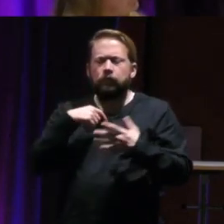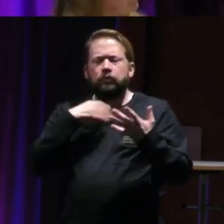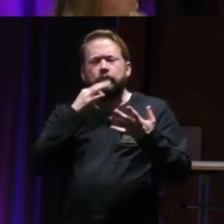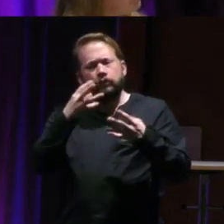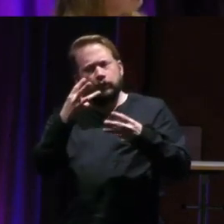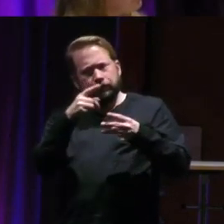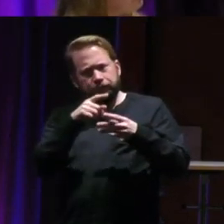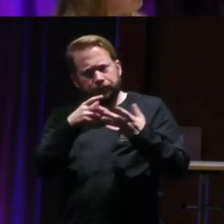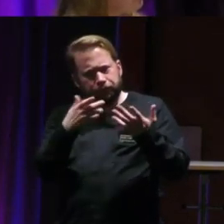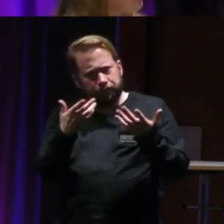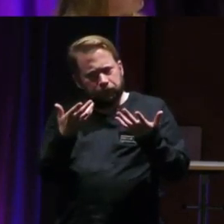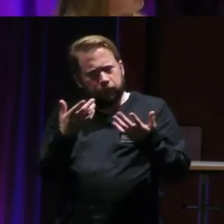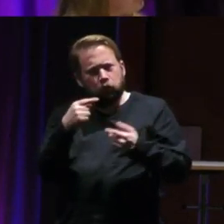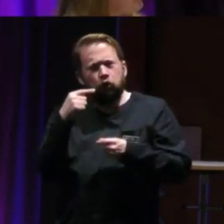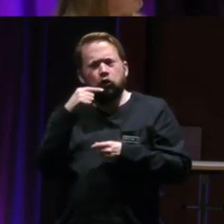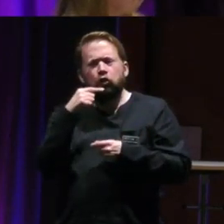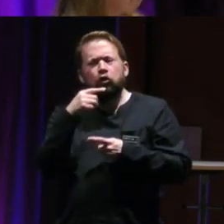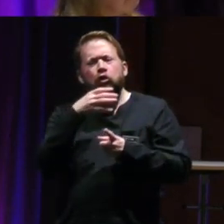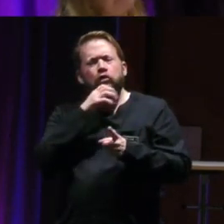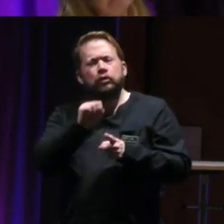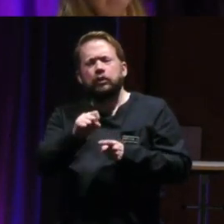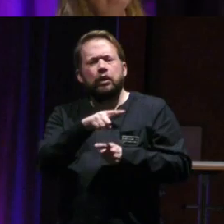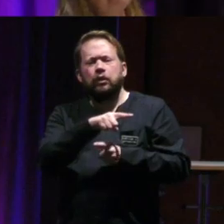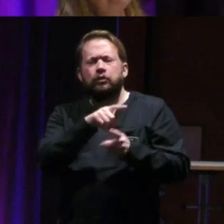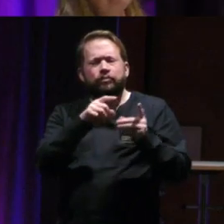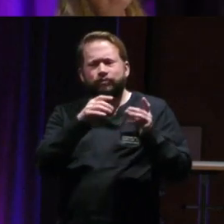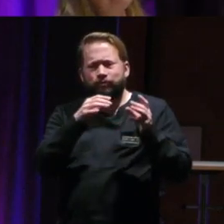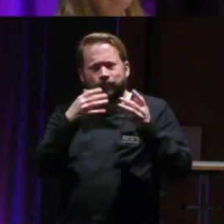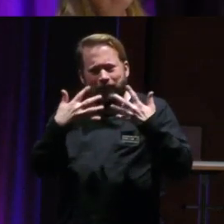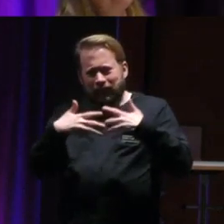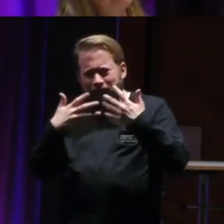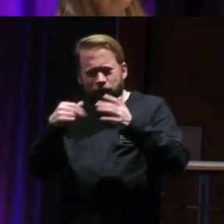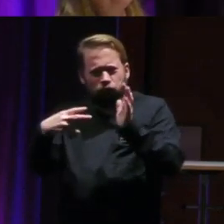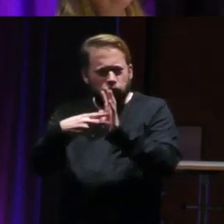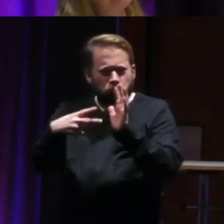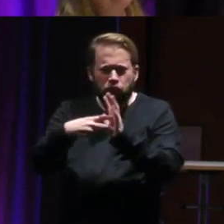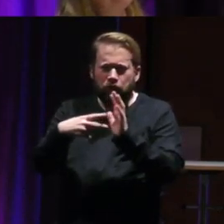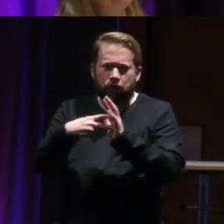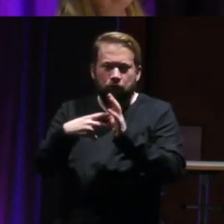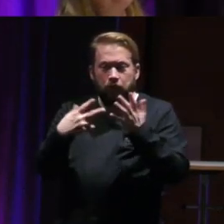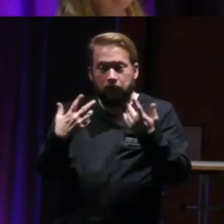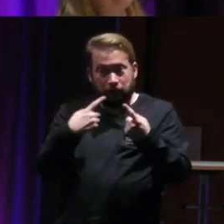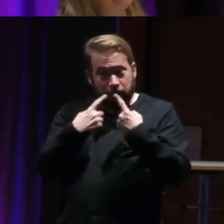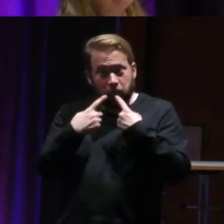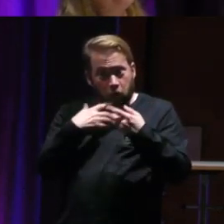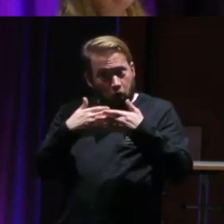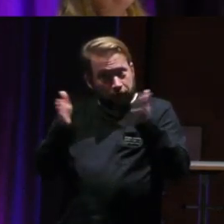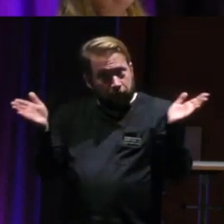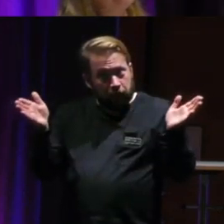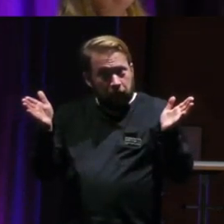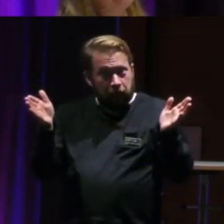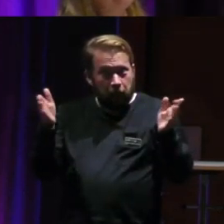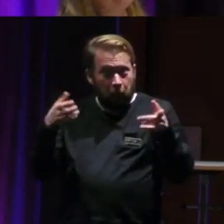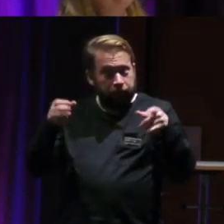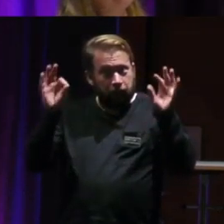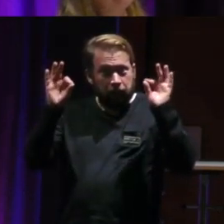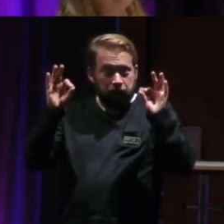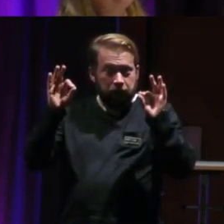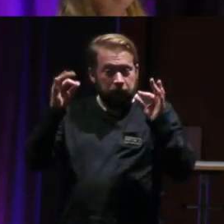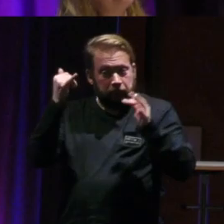Russian involvement in Syria, is that ever in the public discourse? That's one thing. And the second question is, you mentioned the World